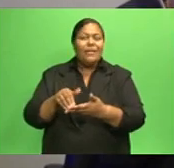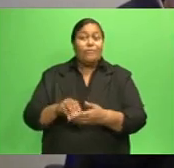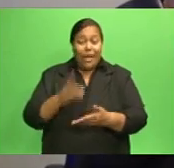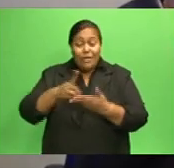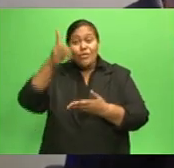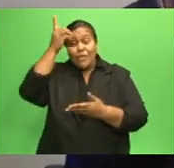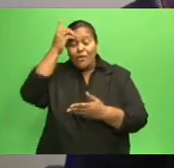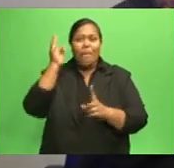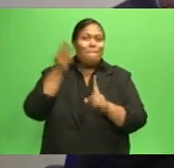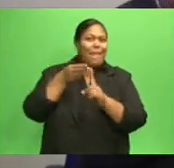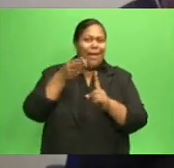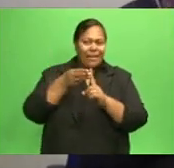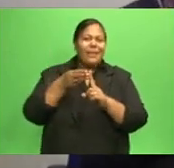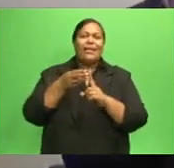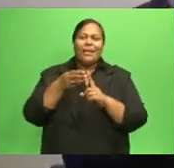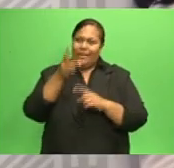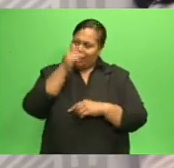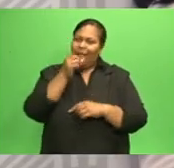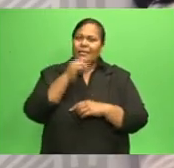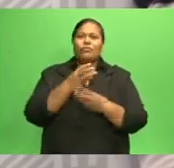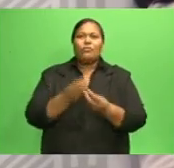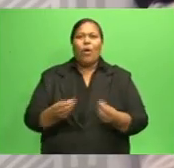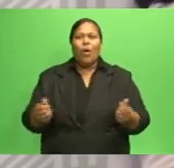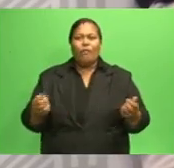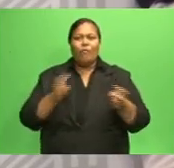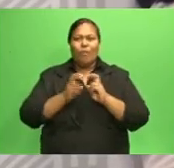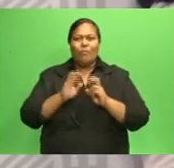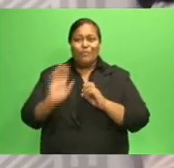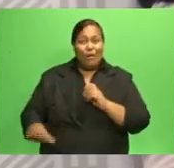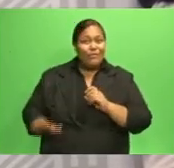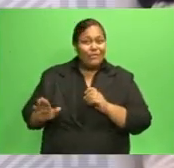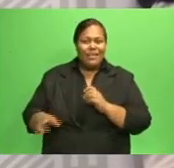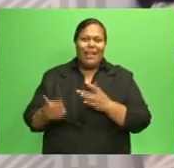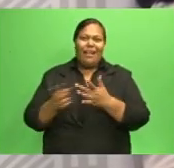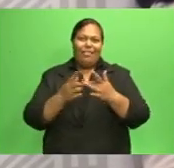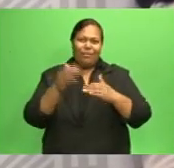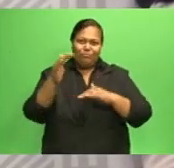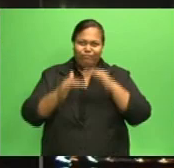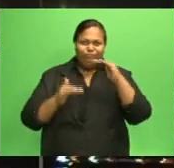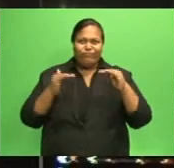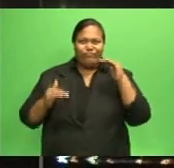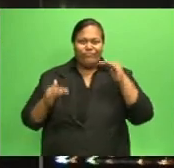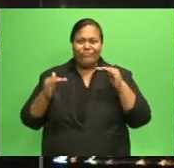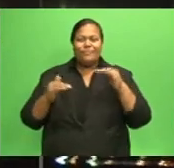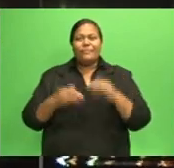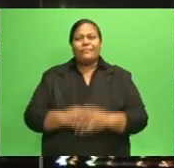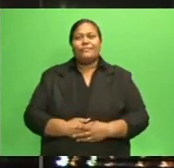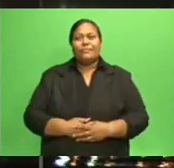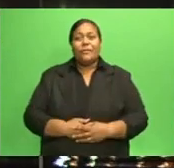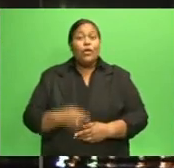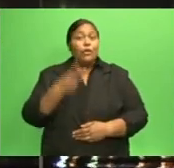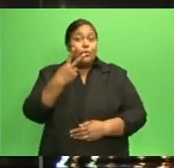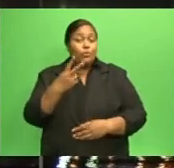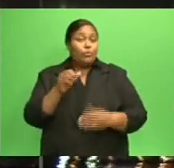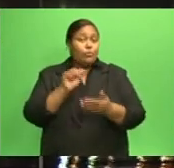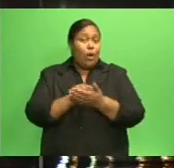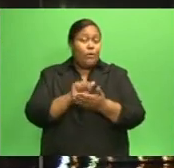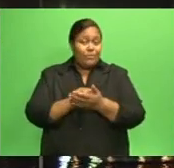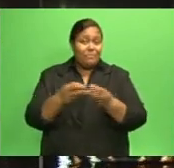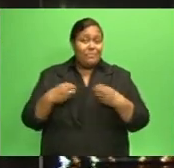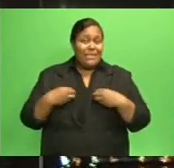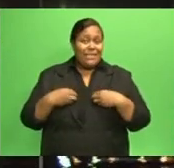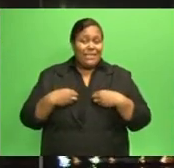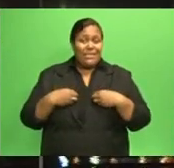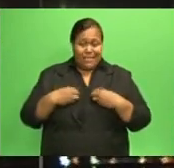for reducing poverty and inequality. Kritika Kumar, FBC News. Two retailers in the heart of Suva have